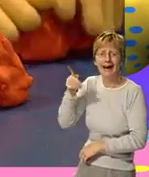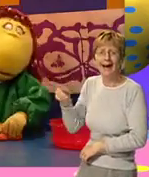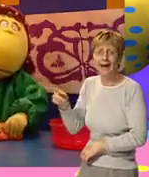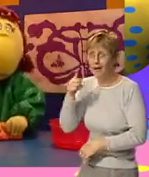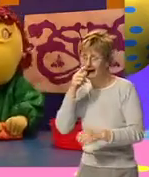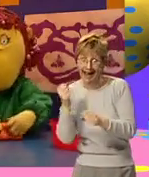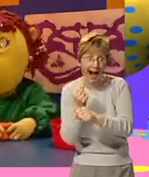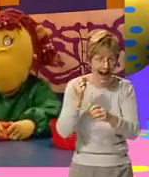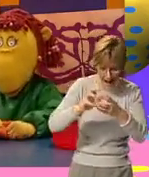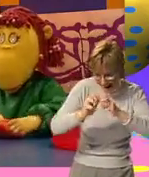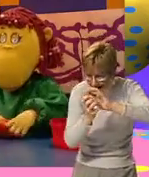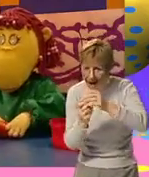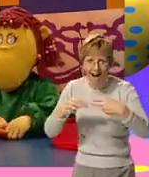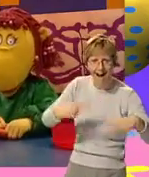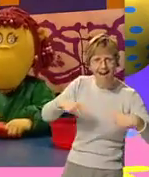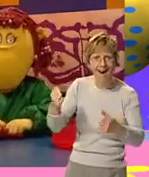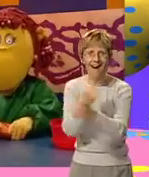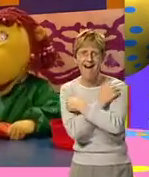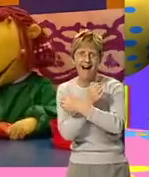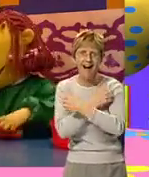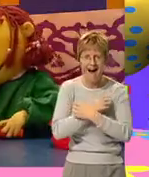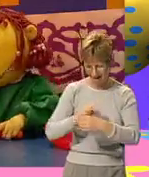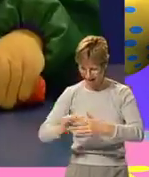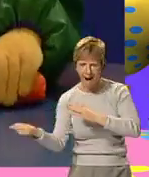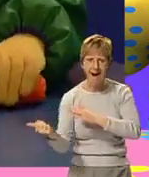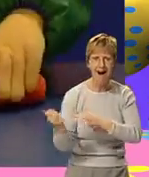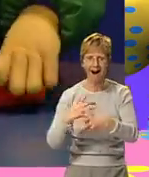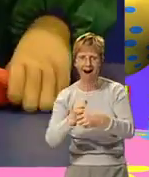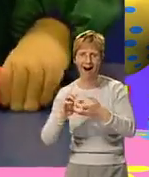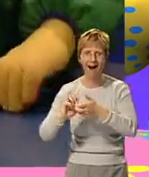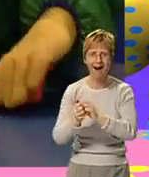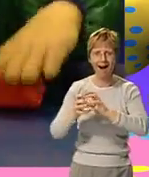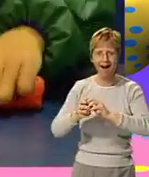We could make a dancing bear. We could make a work of art.